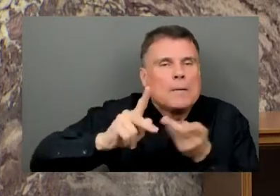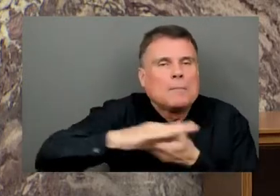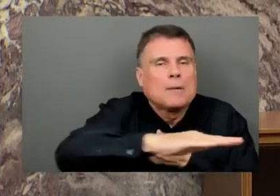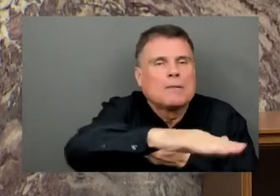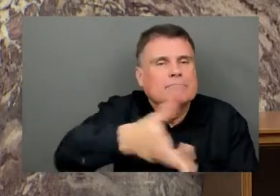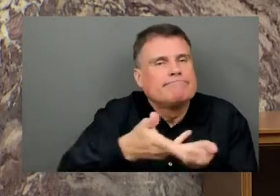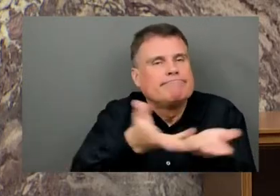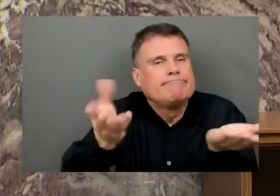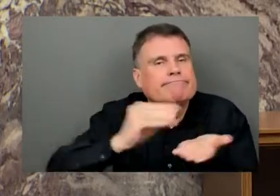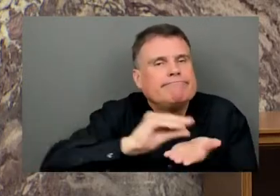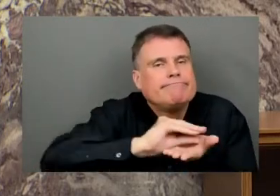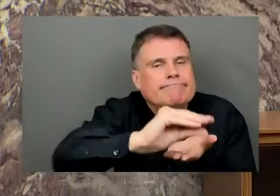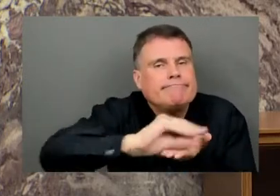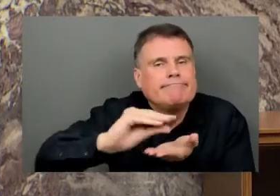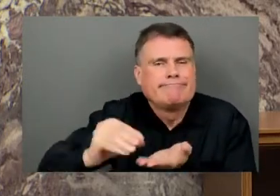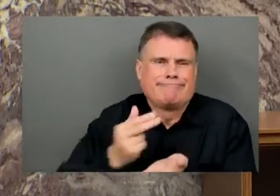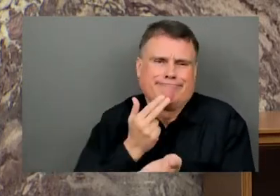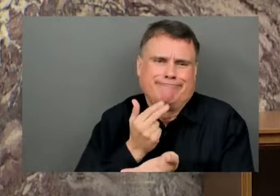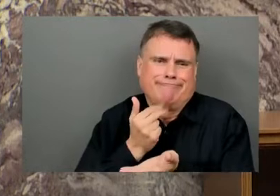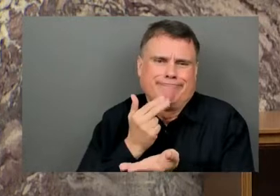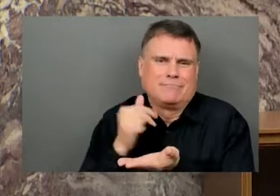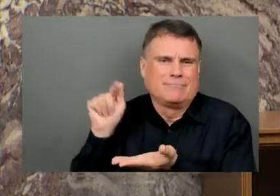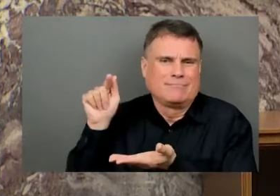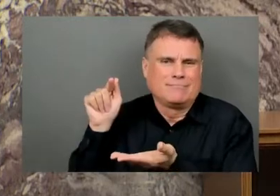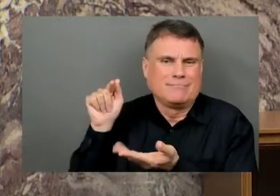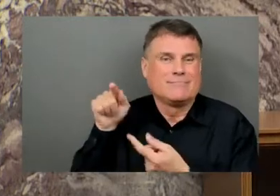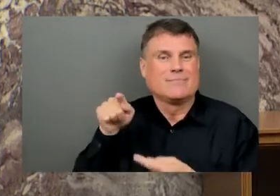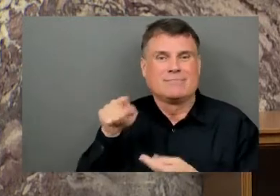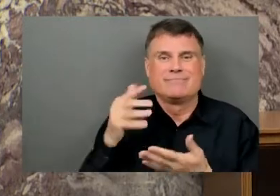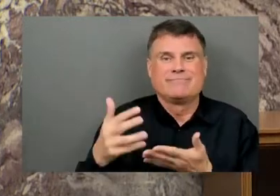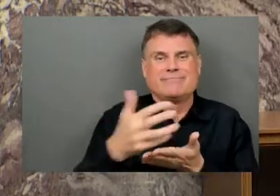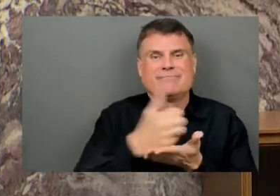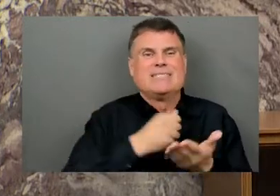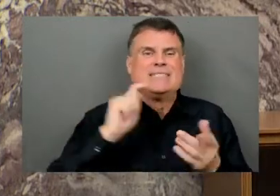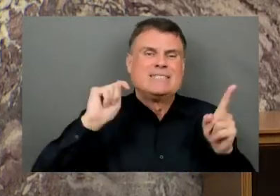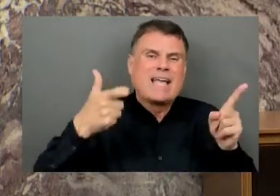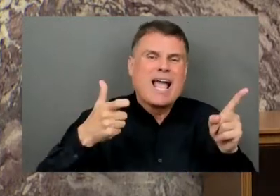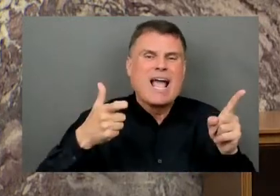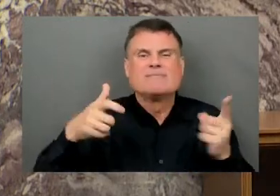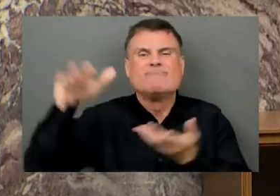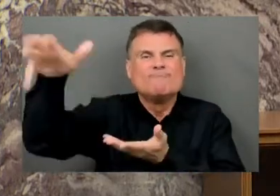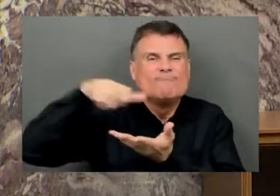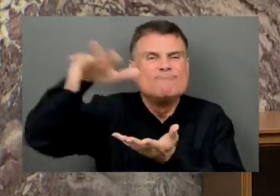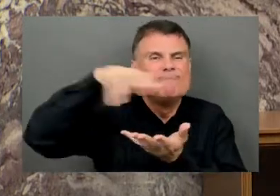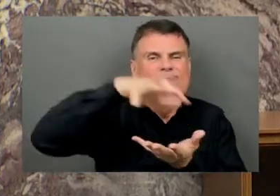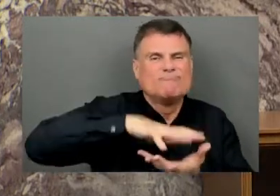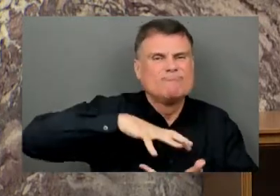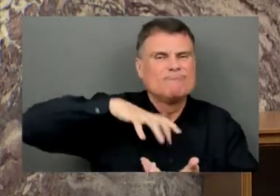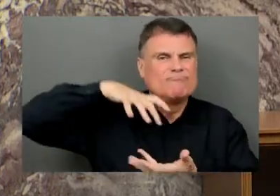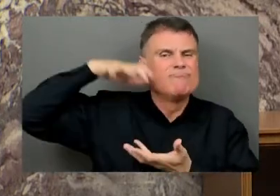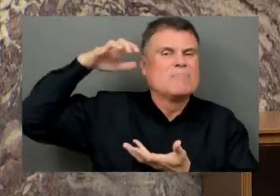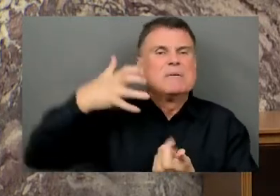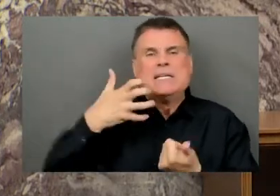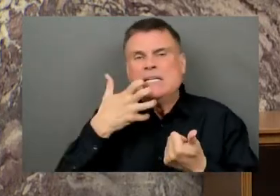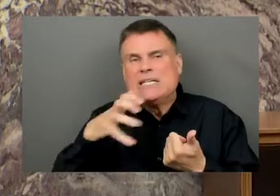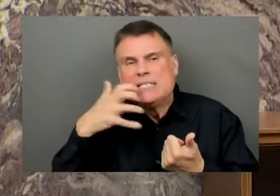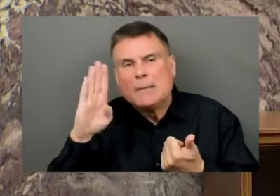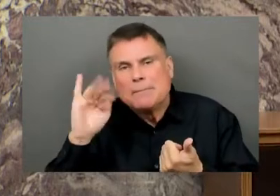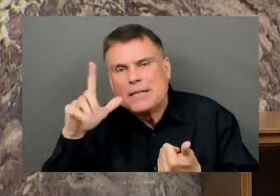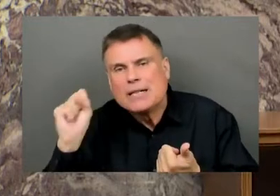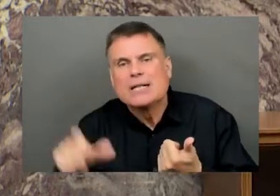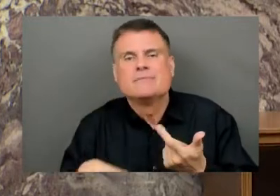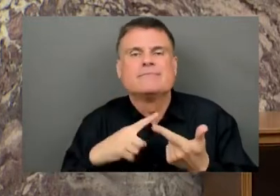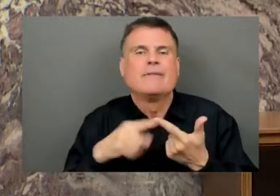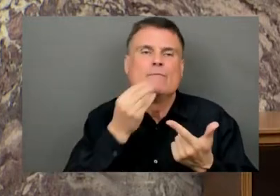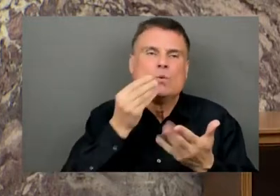tax, on groceries, on heating, is a direct hit to those that are barely hanging on.